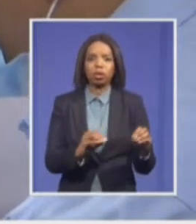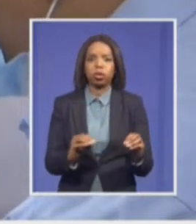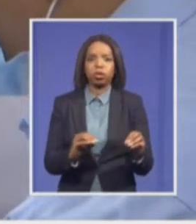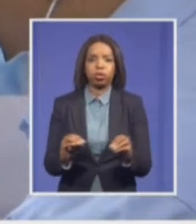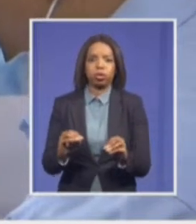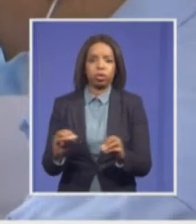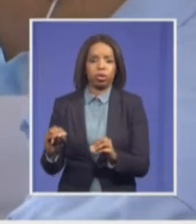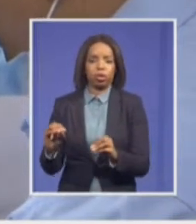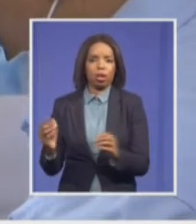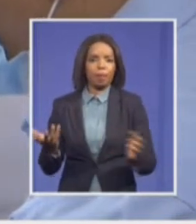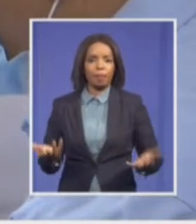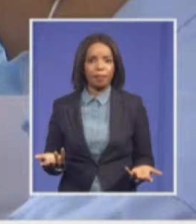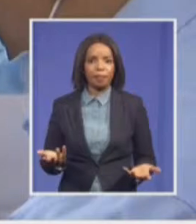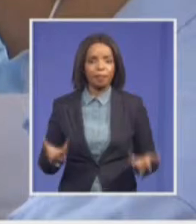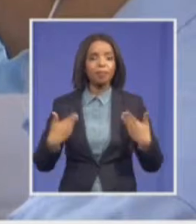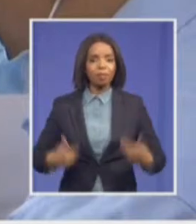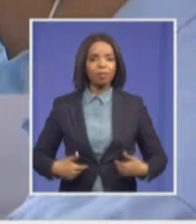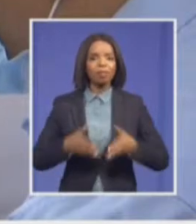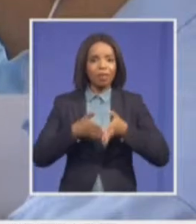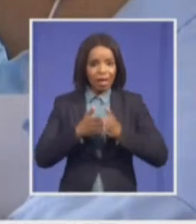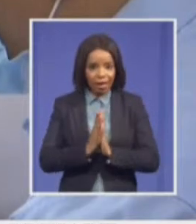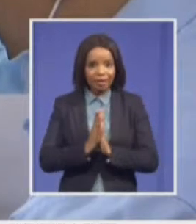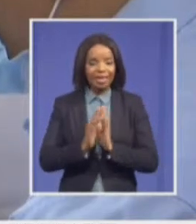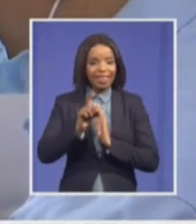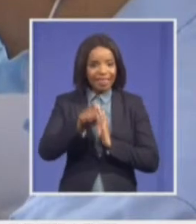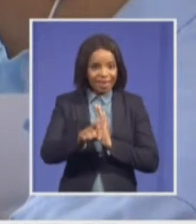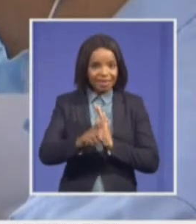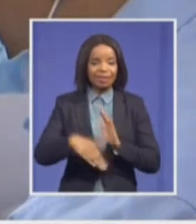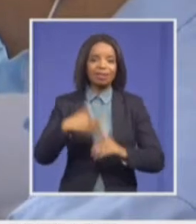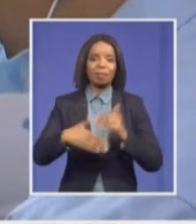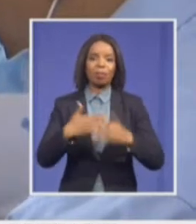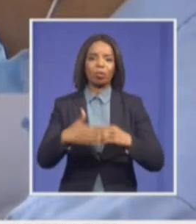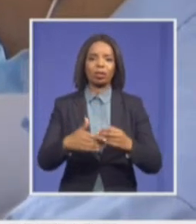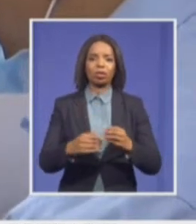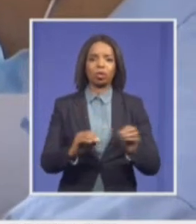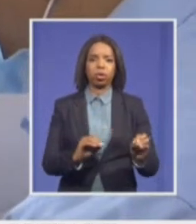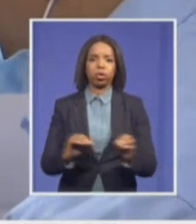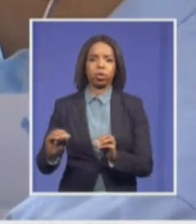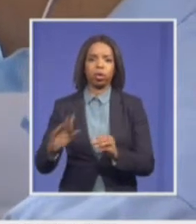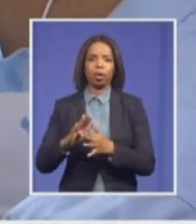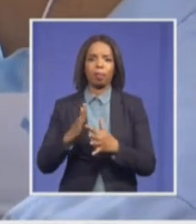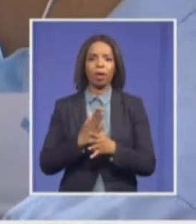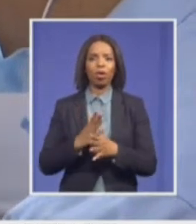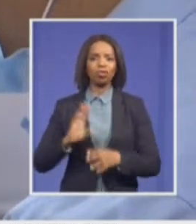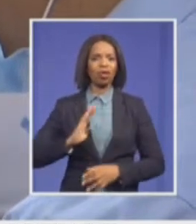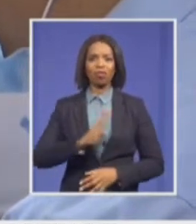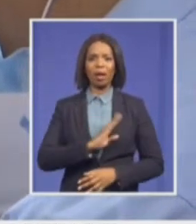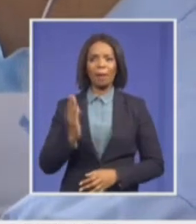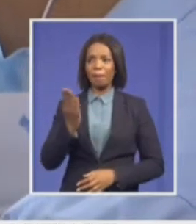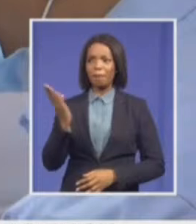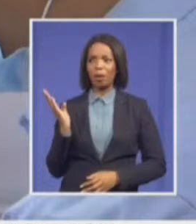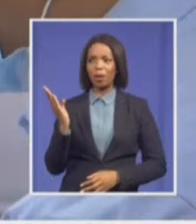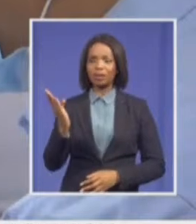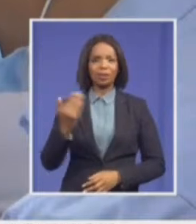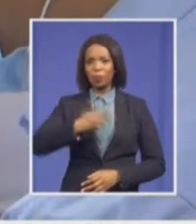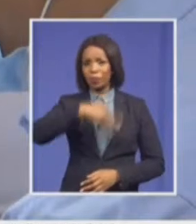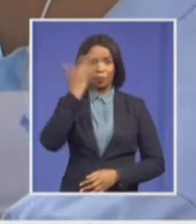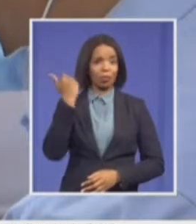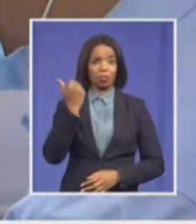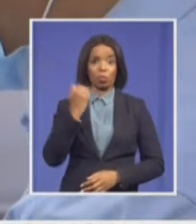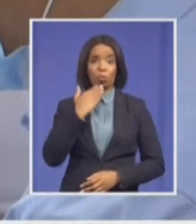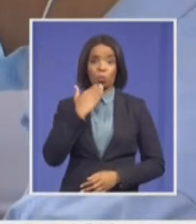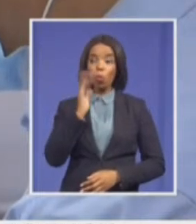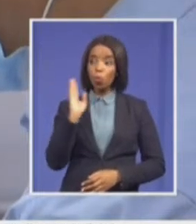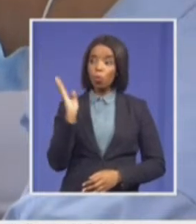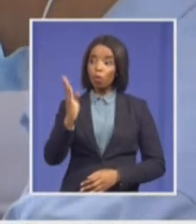to be derailed by the majority of the board that is not before us, that we don't have a resolution, we don't even know who it is. That's the first point. The second point